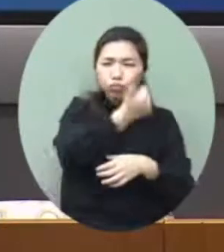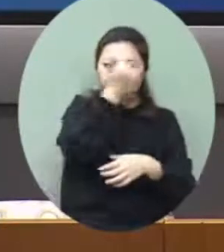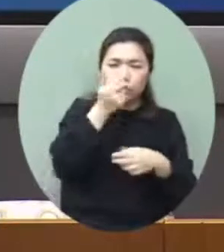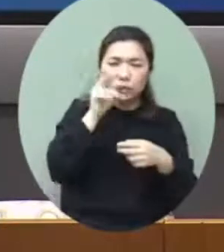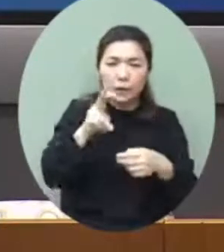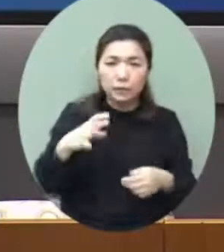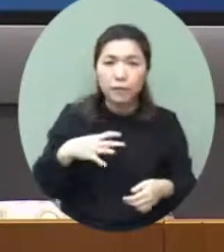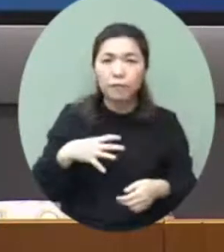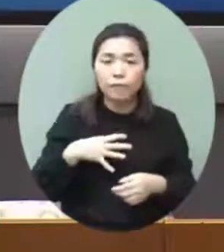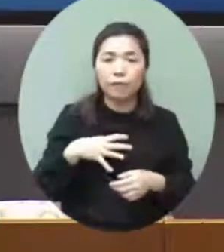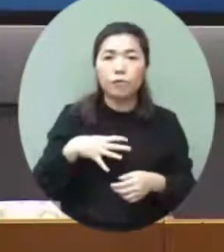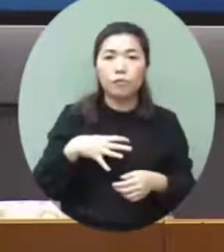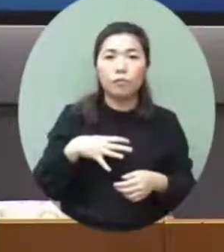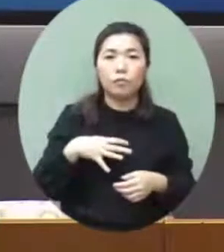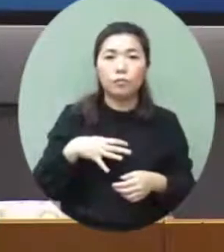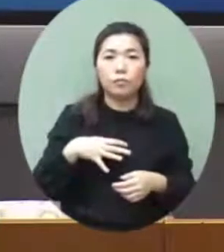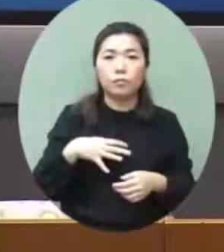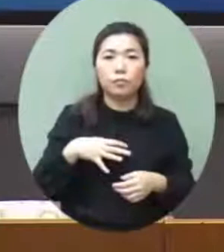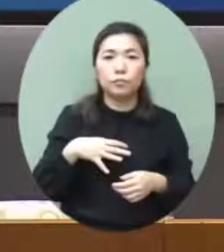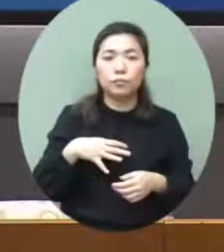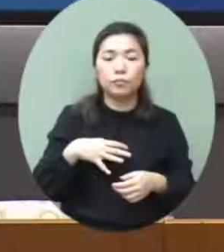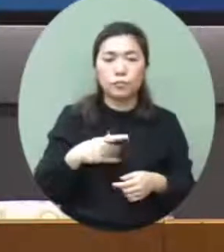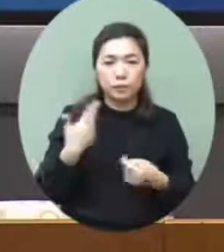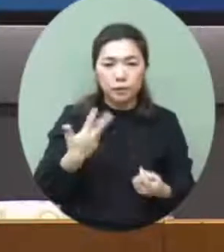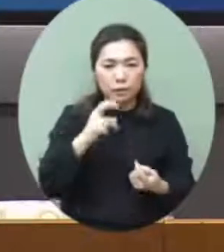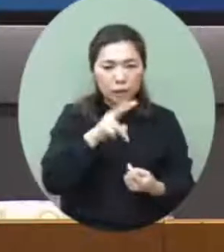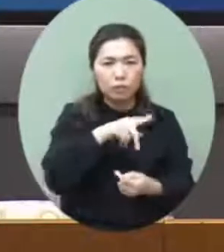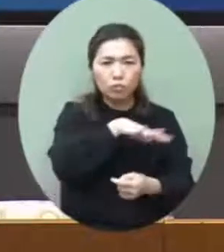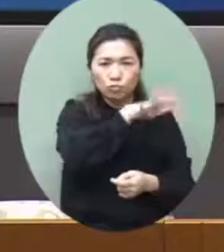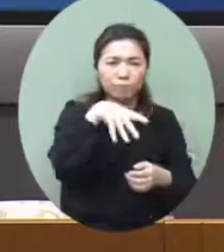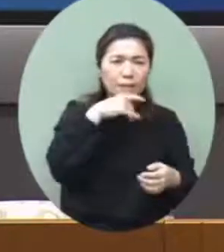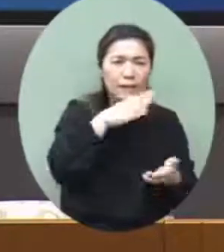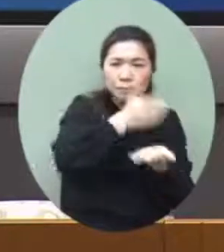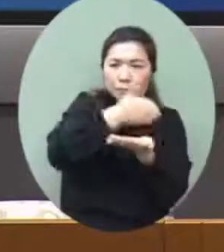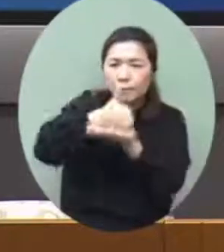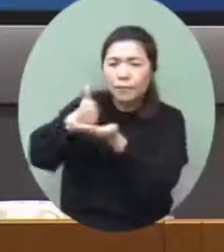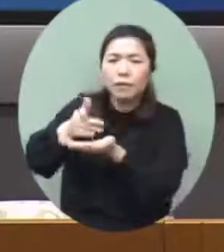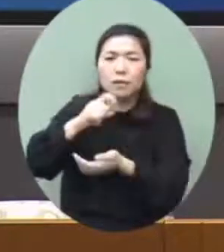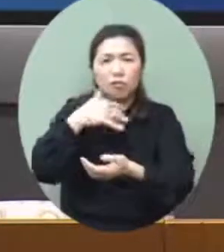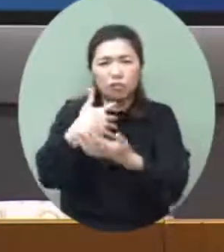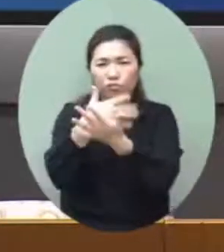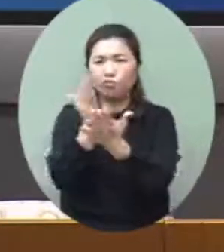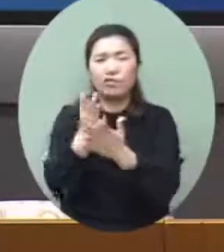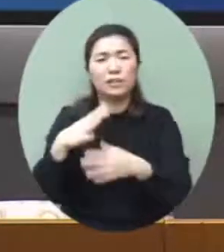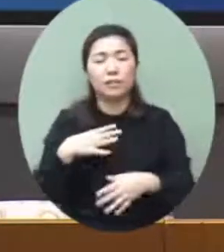doses, and also the overall conditions of our recovered patients.